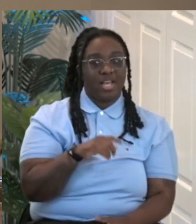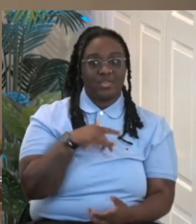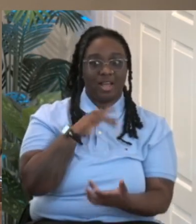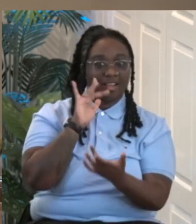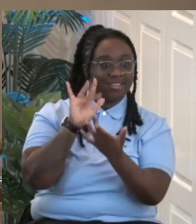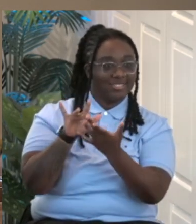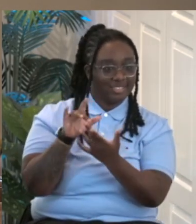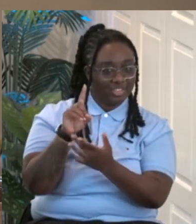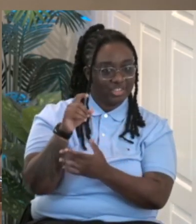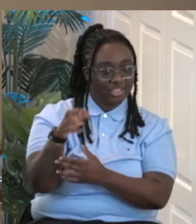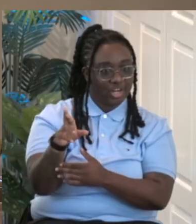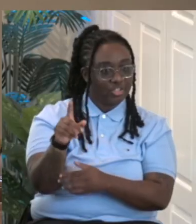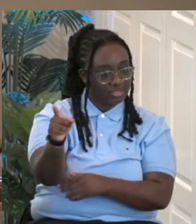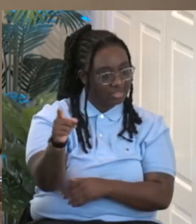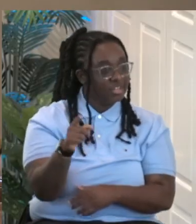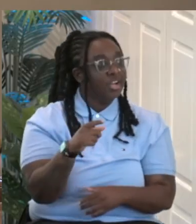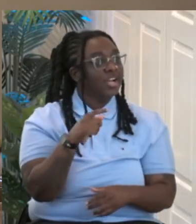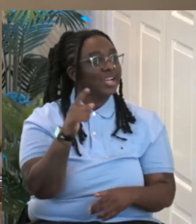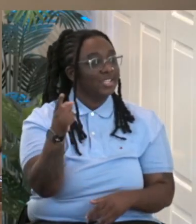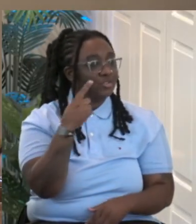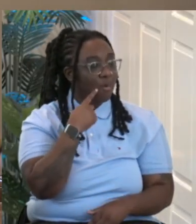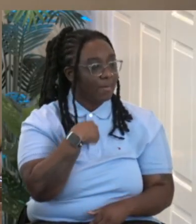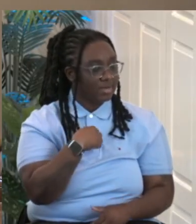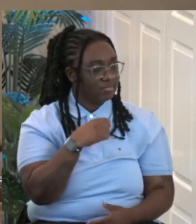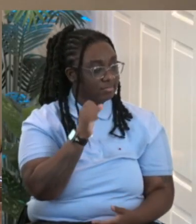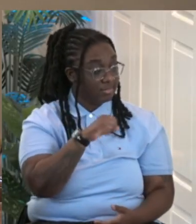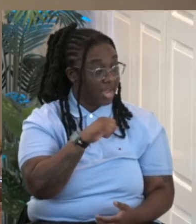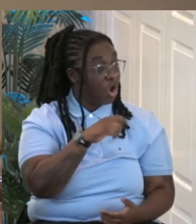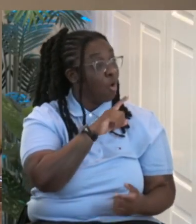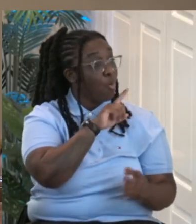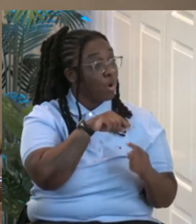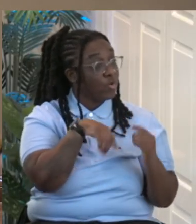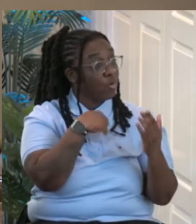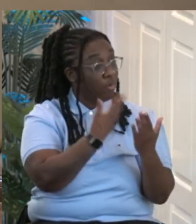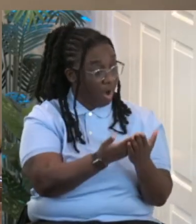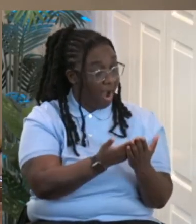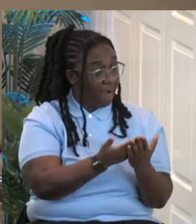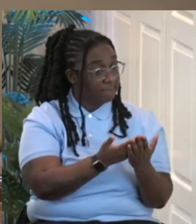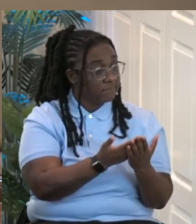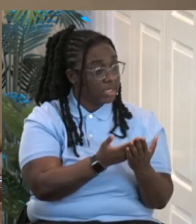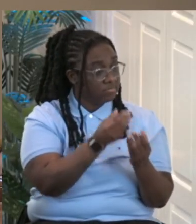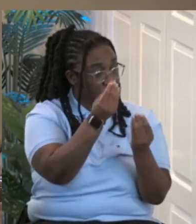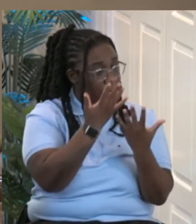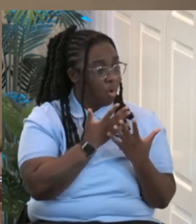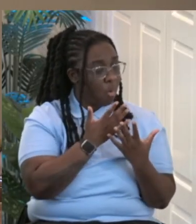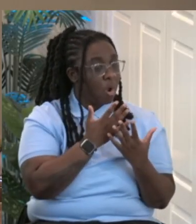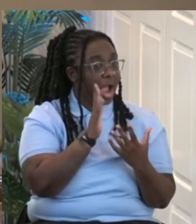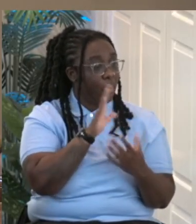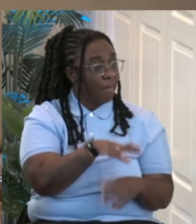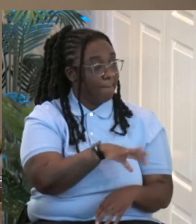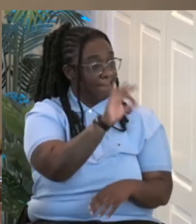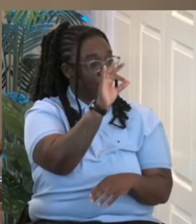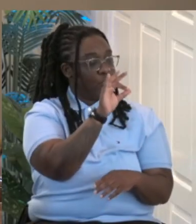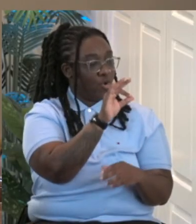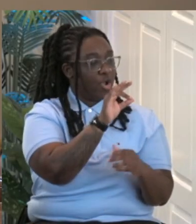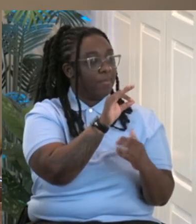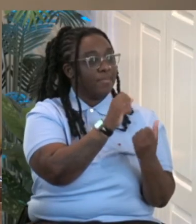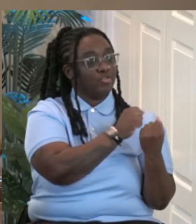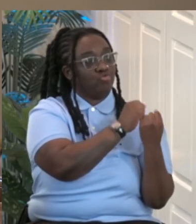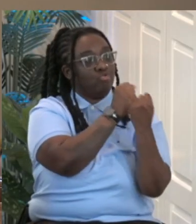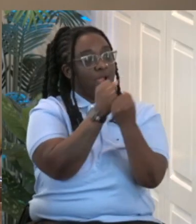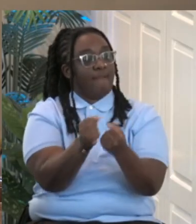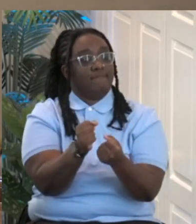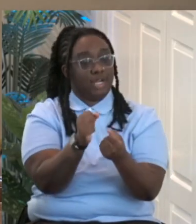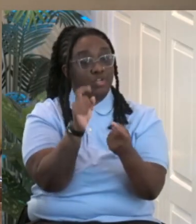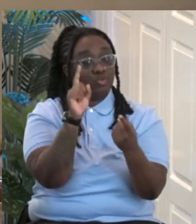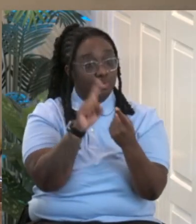I will pick you up and take you to my house, to our home, my family, and then we'll drive you to the seminary.